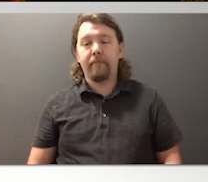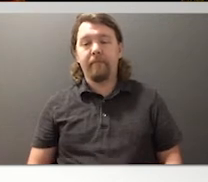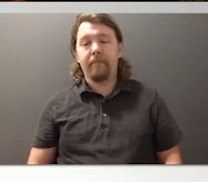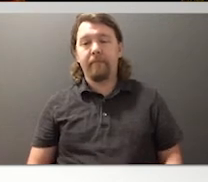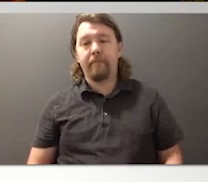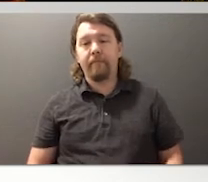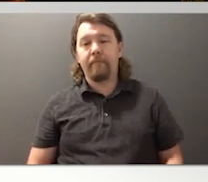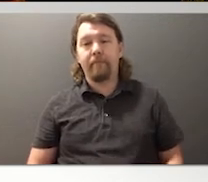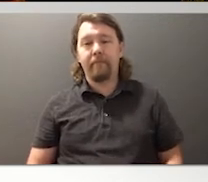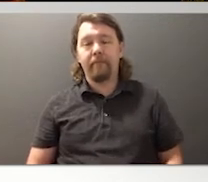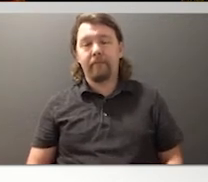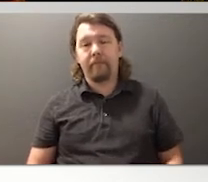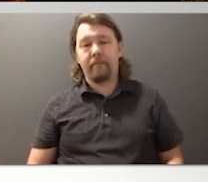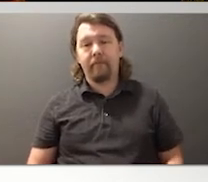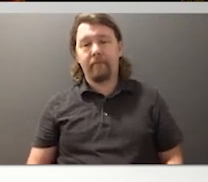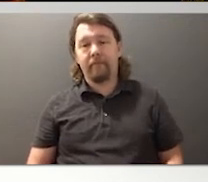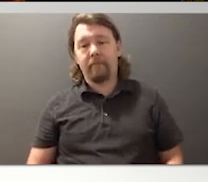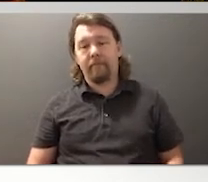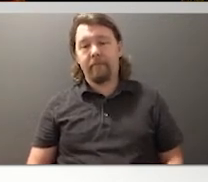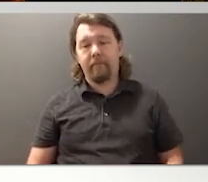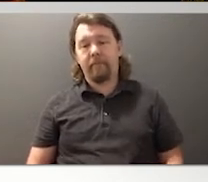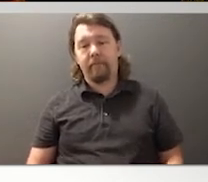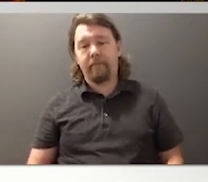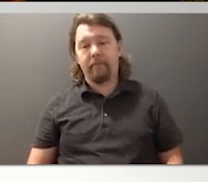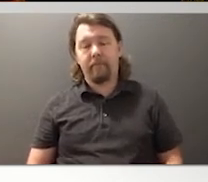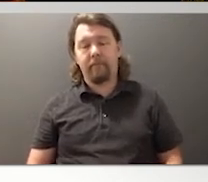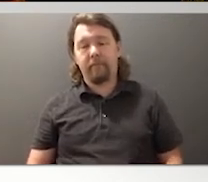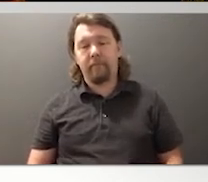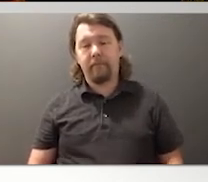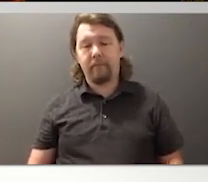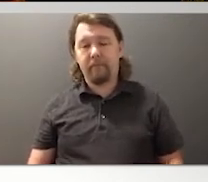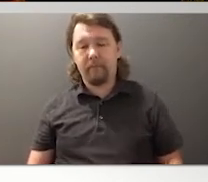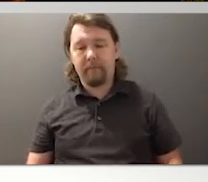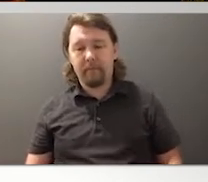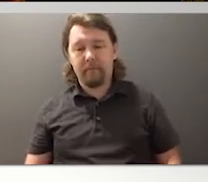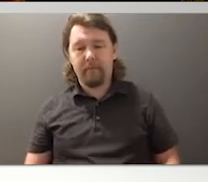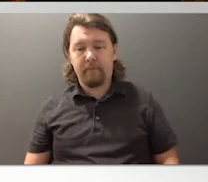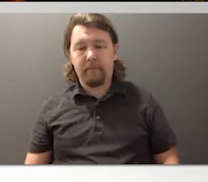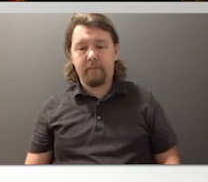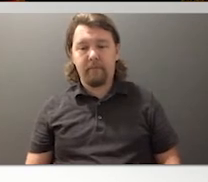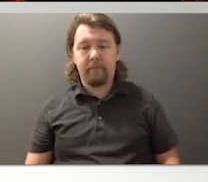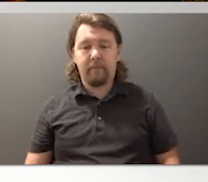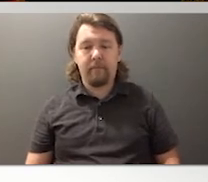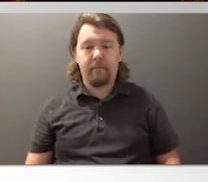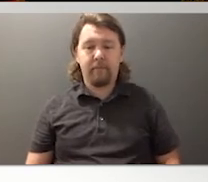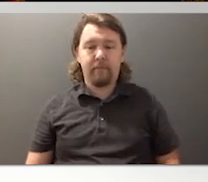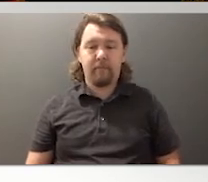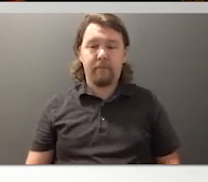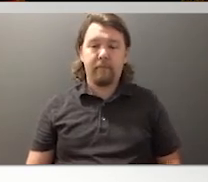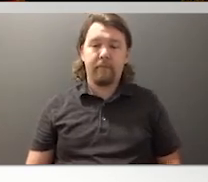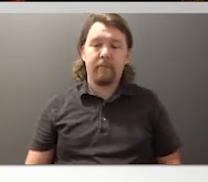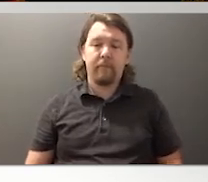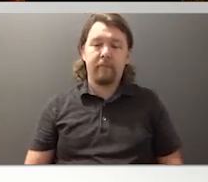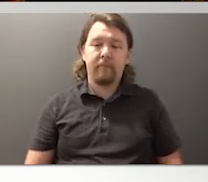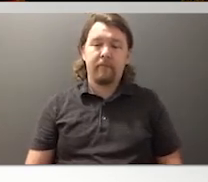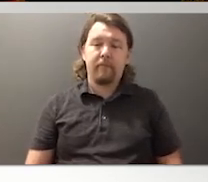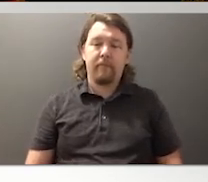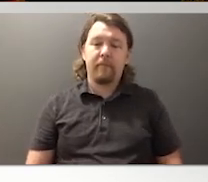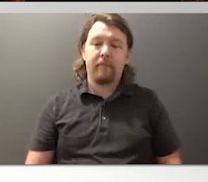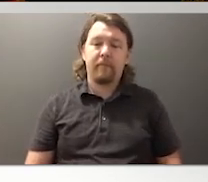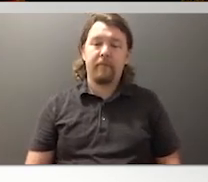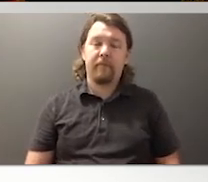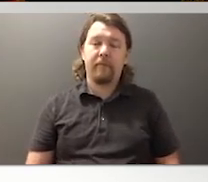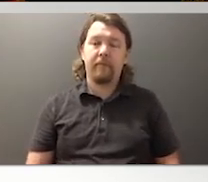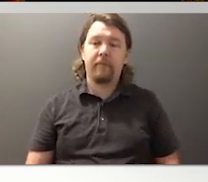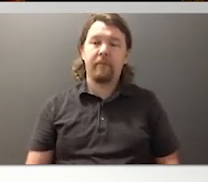education answer. Please. And my DOE people can correct me. Please. I probably will. That was kind of a catch-all